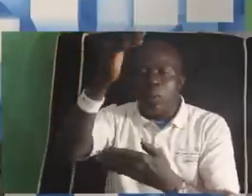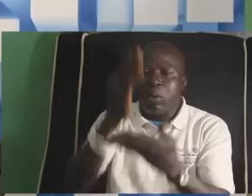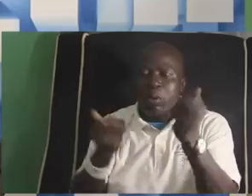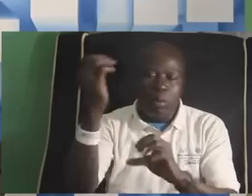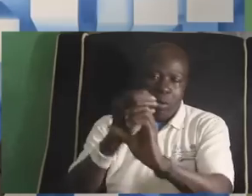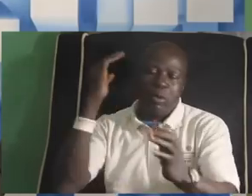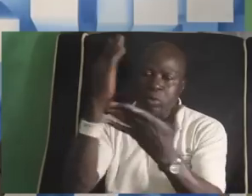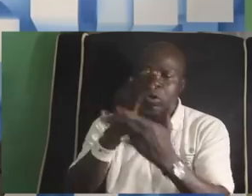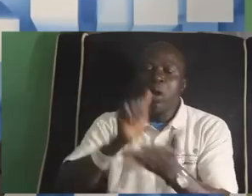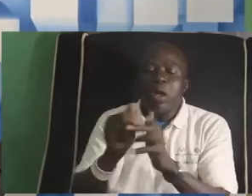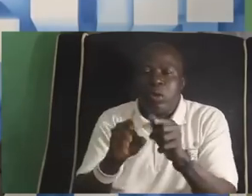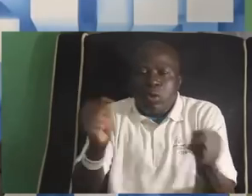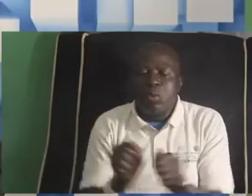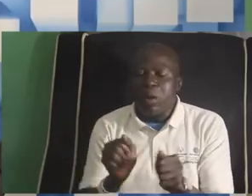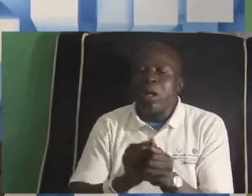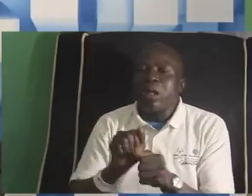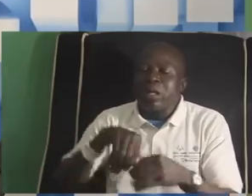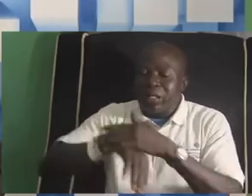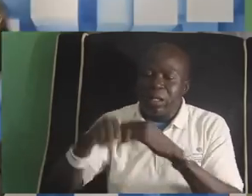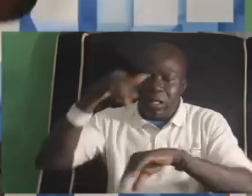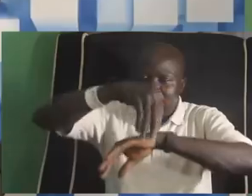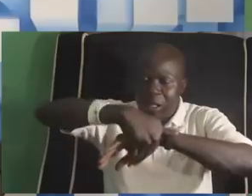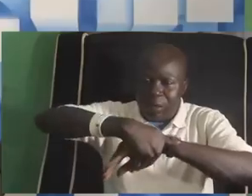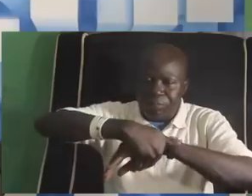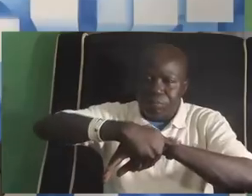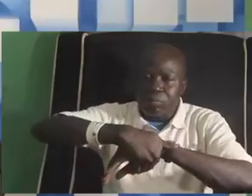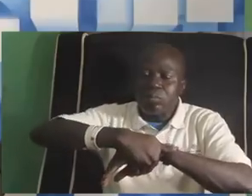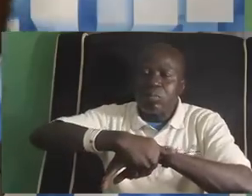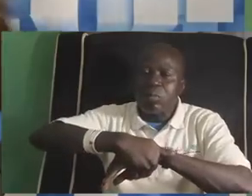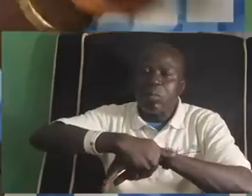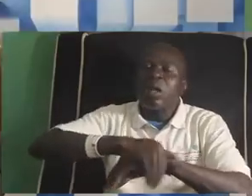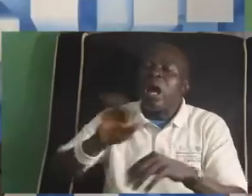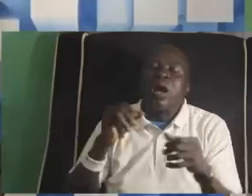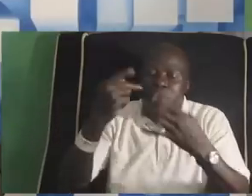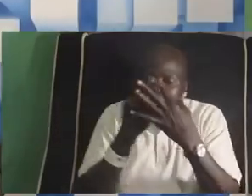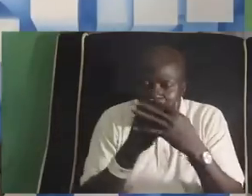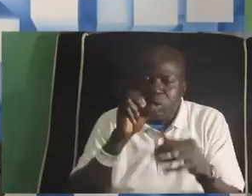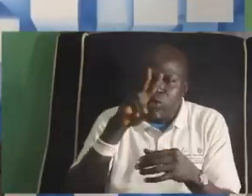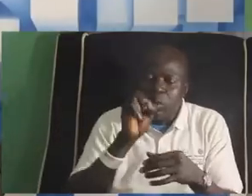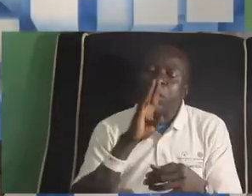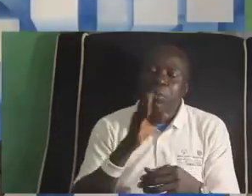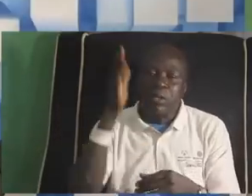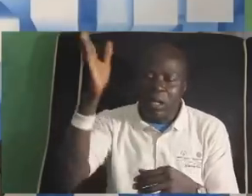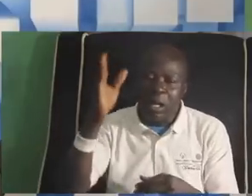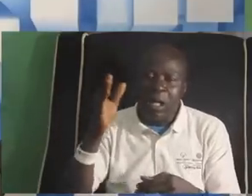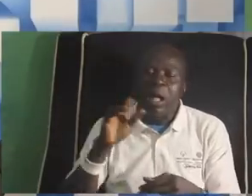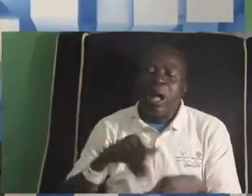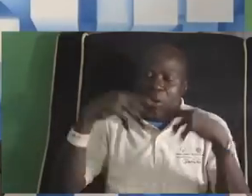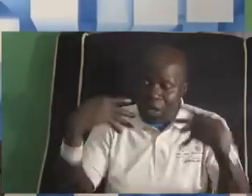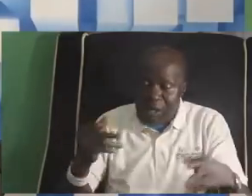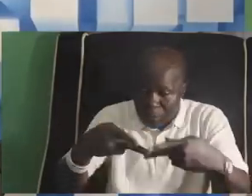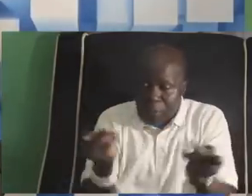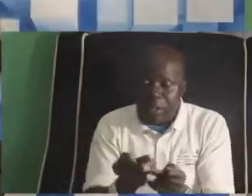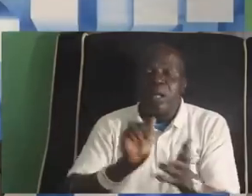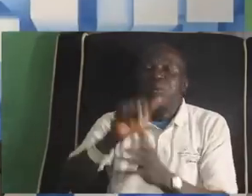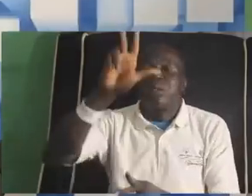Oma Lega. It's be great. Ayaya Orule. Is a nice. Now, Ogba. I go meet you at Madebe. By 12, I will be there. Madebe, come and I go meet her. And I